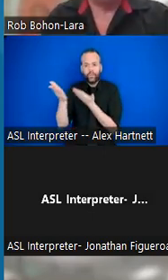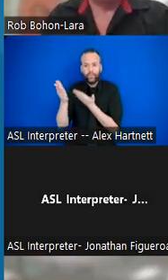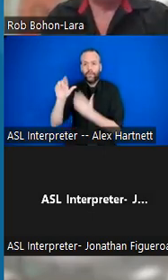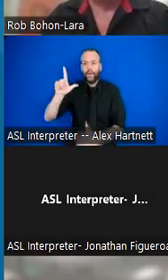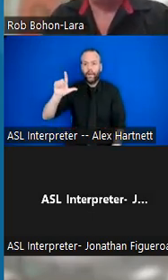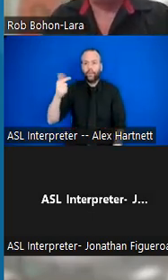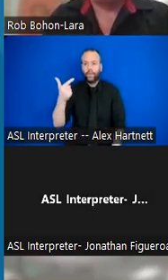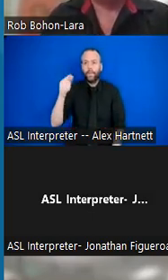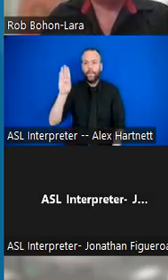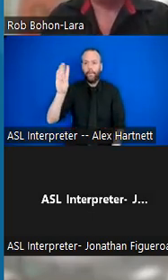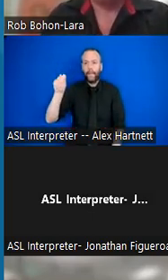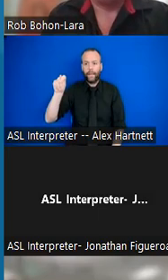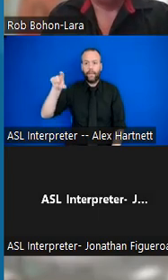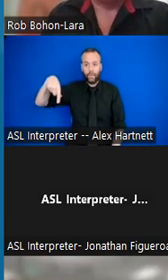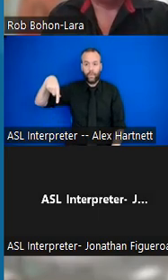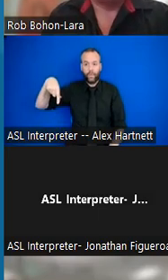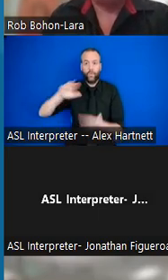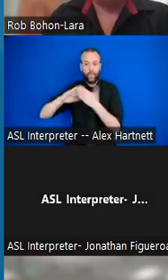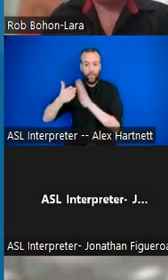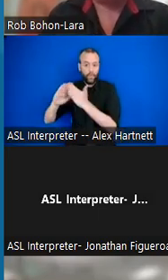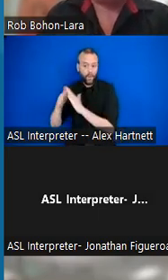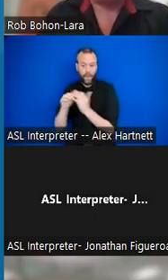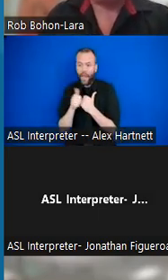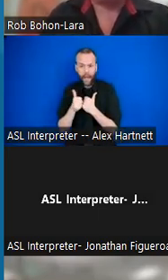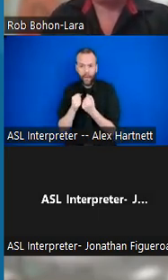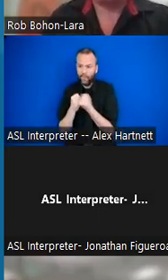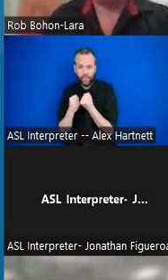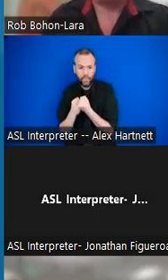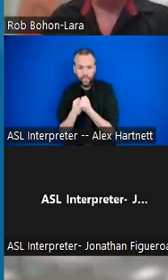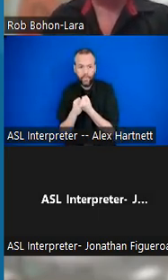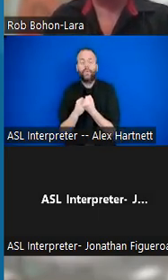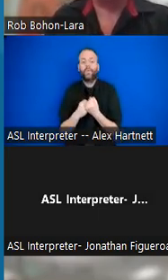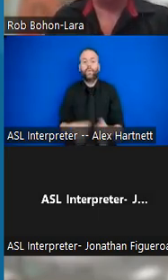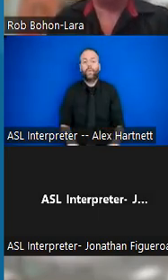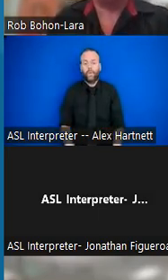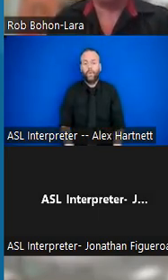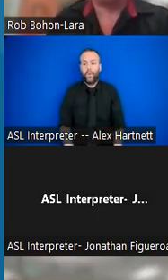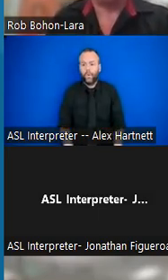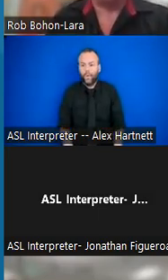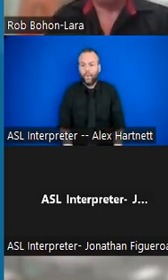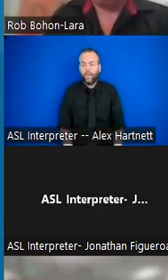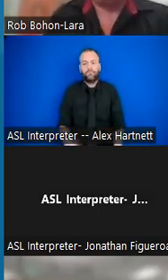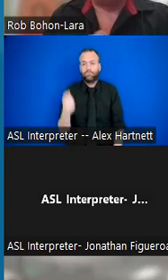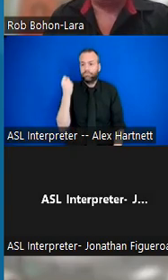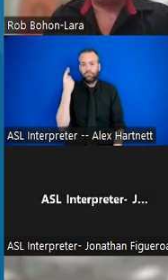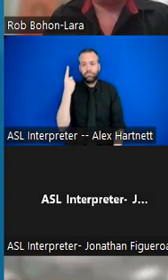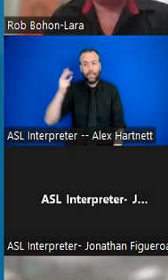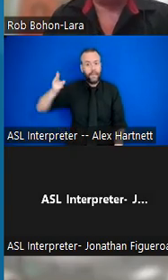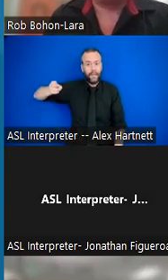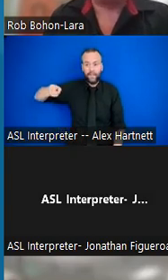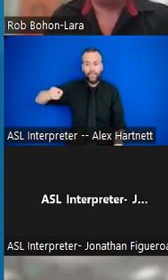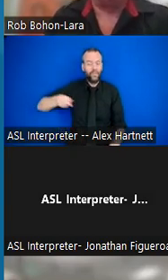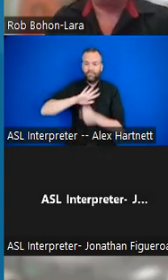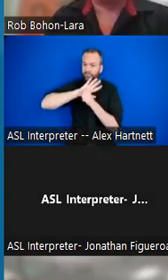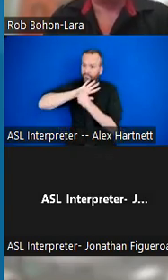culture can be complicated at best. The LGBTQIA people have been silenced for so long and have had to hide